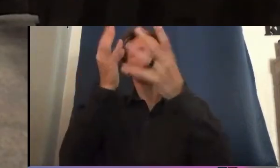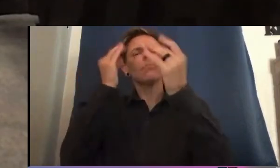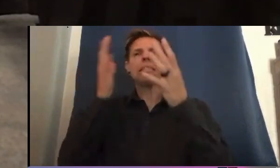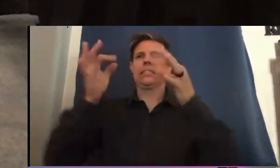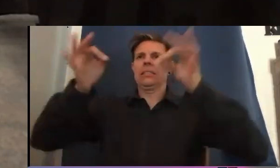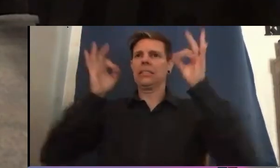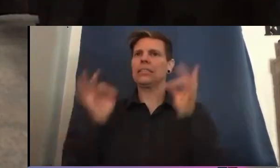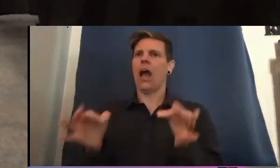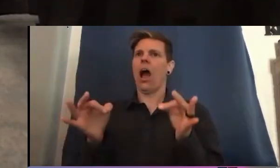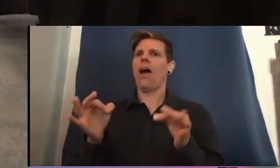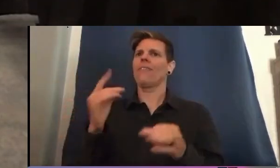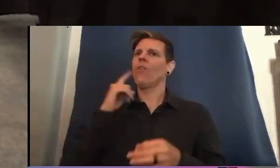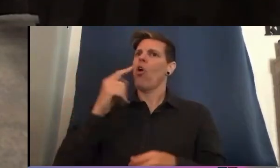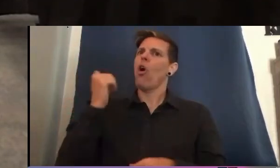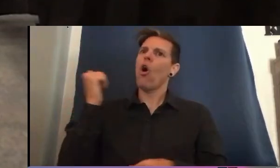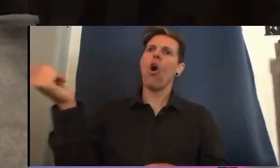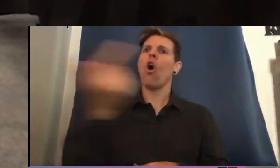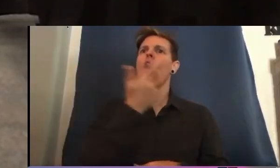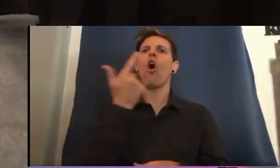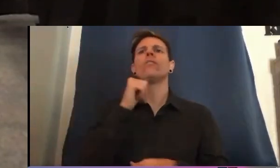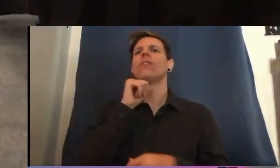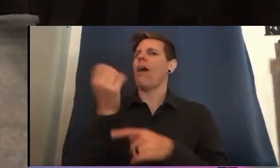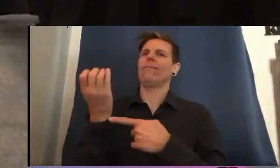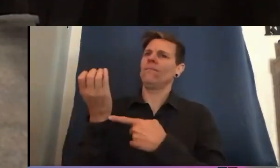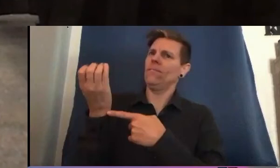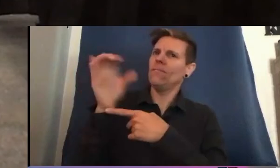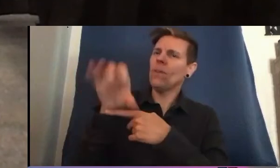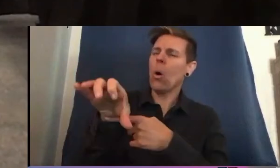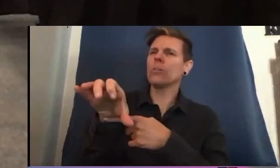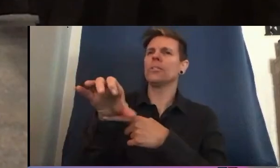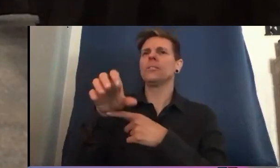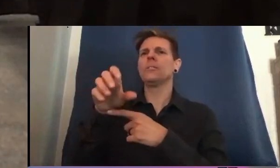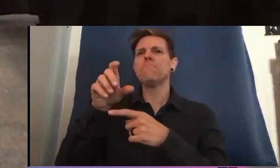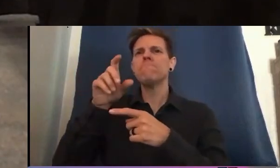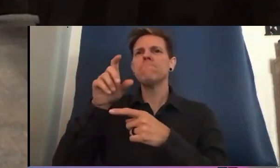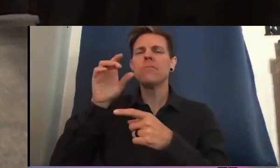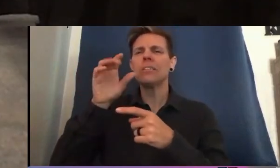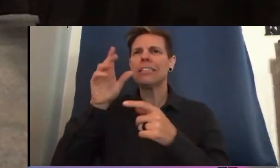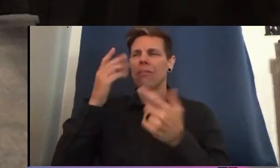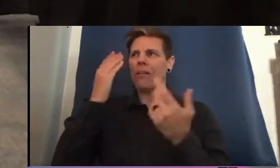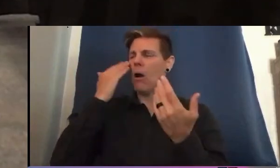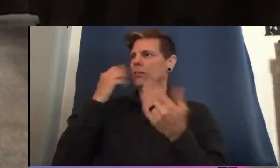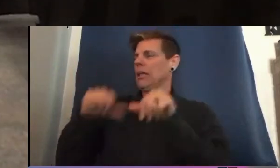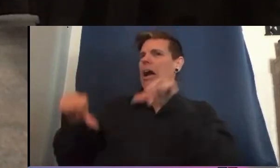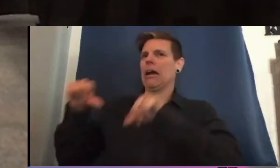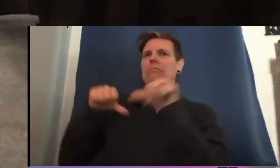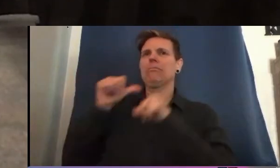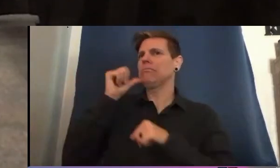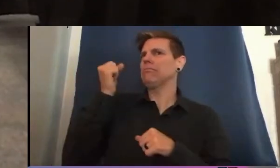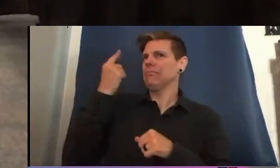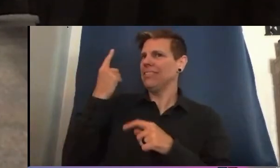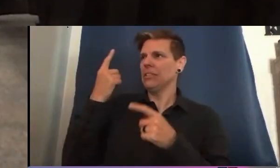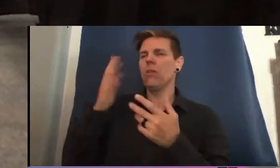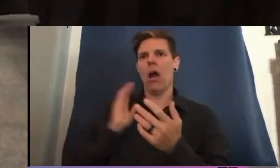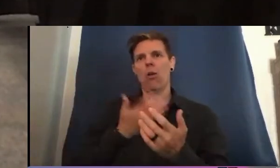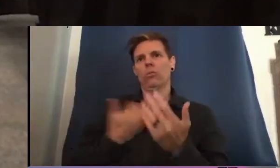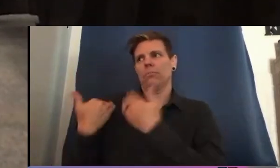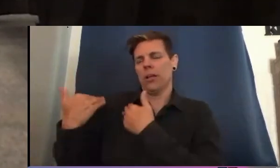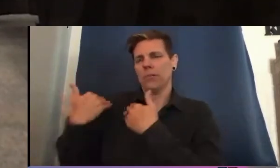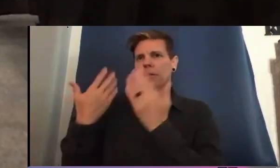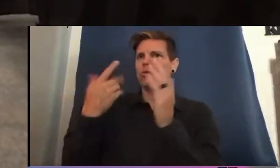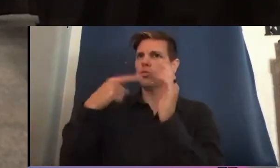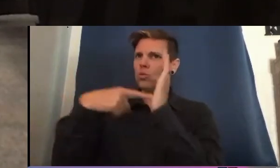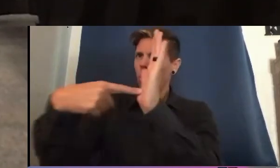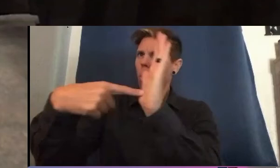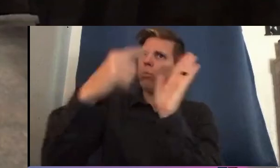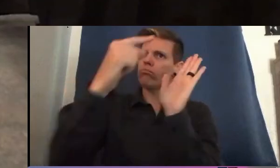and not force mandates upon people that do not make sense scientifically. It is our duty to offer evidence-based facts and to empower the public to